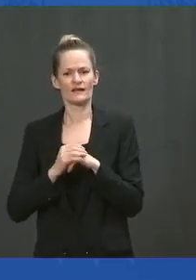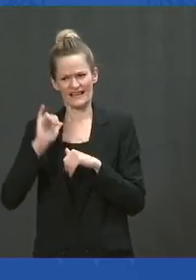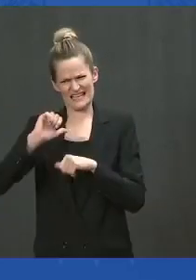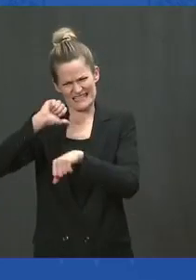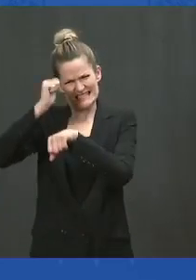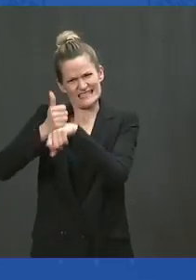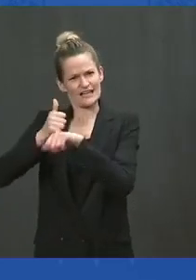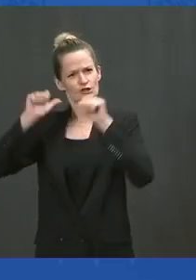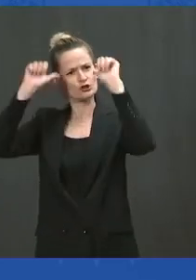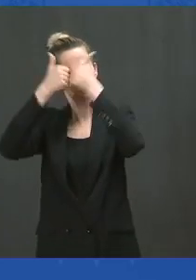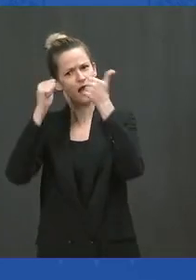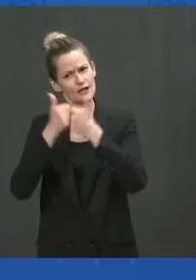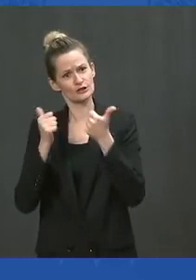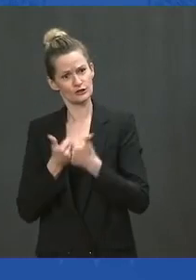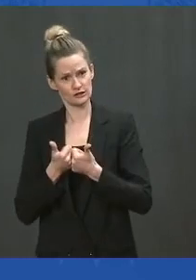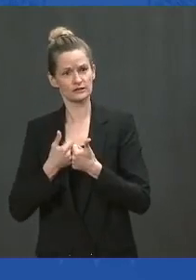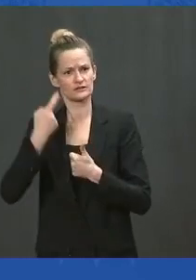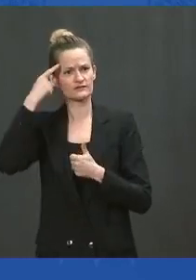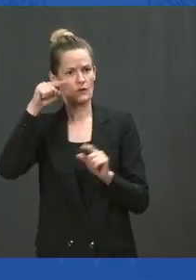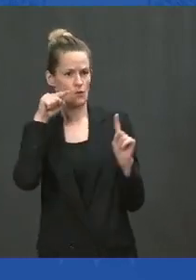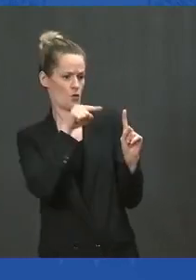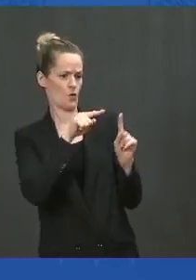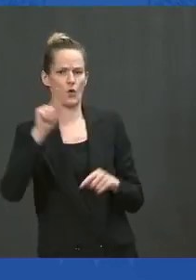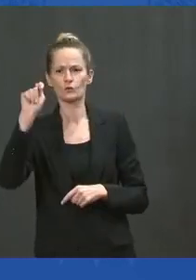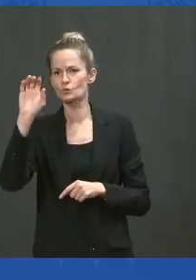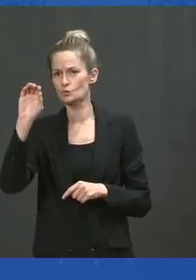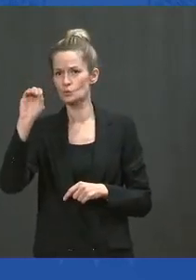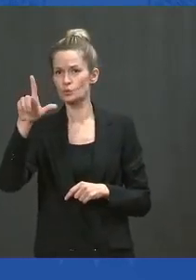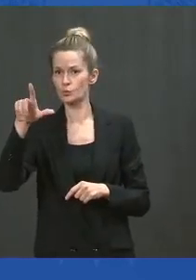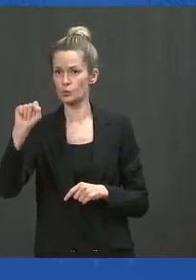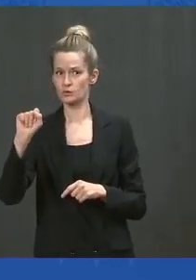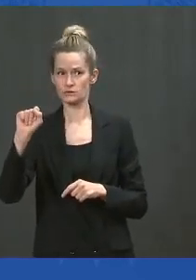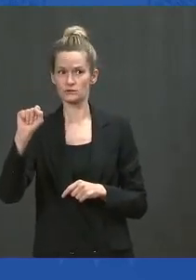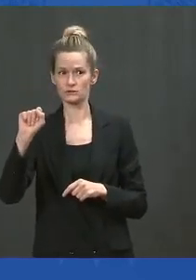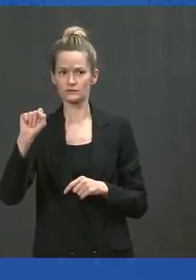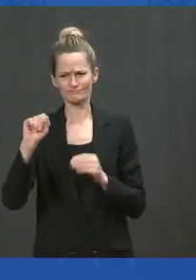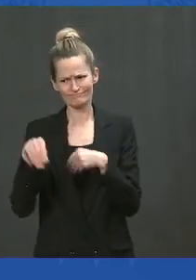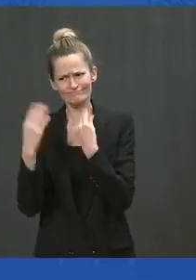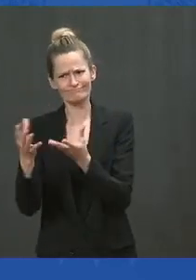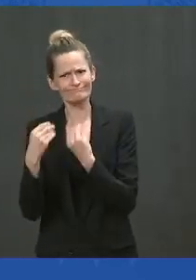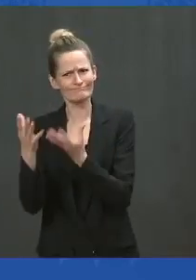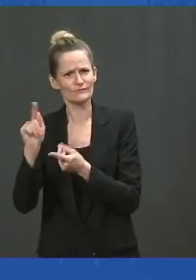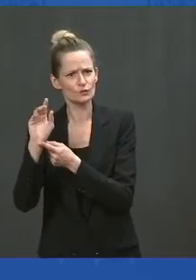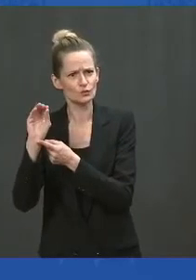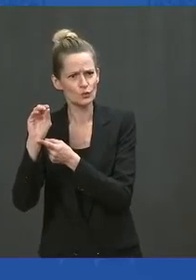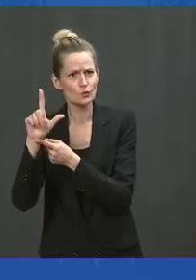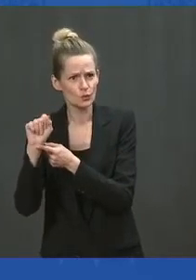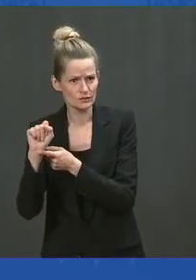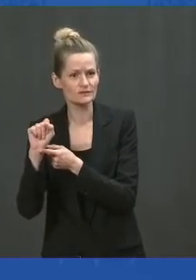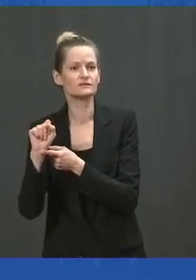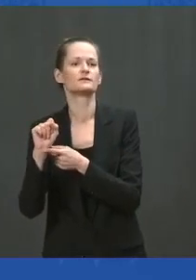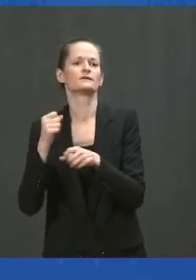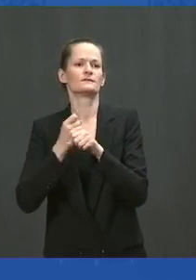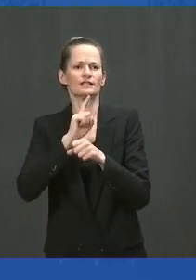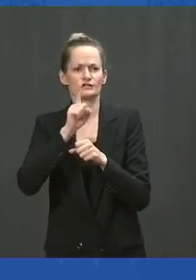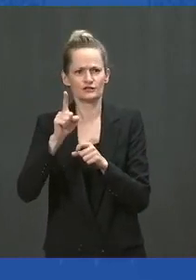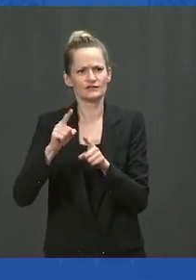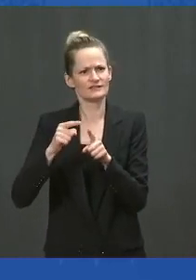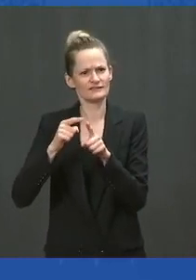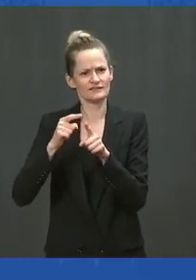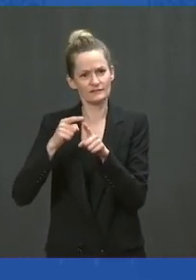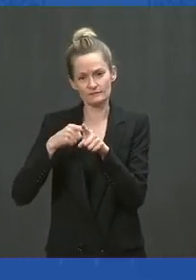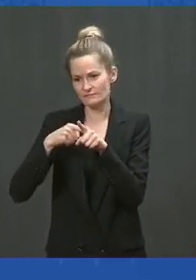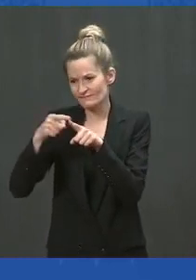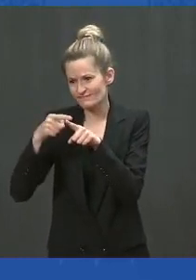Delta variant wave of COVID-19 from shutting down our small businesses, our schools, and our society. When we first got